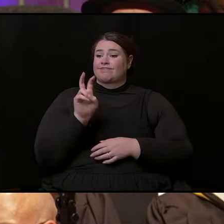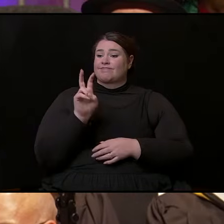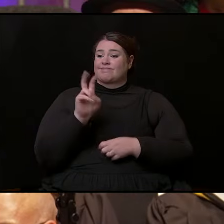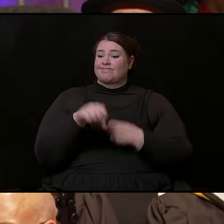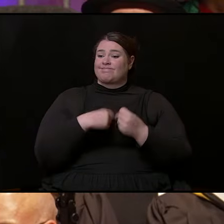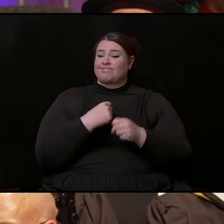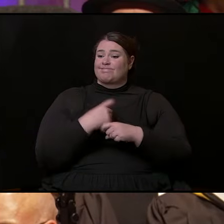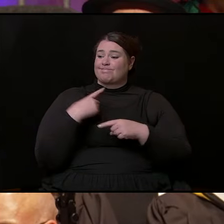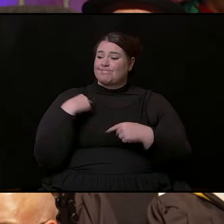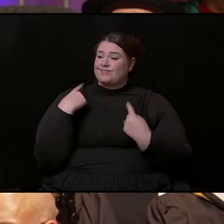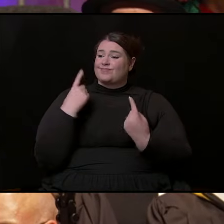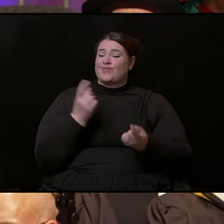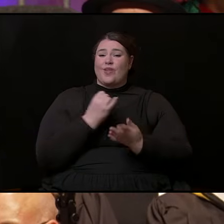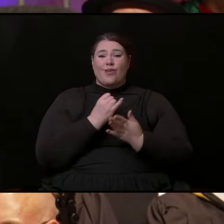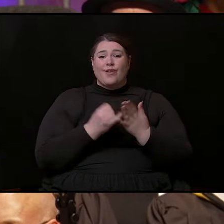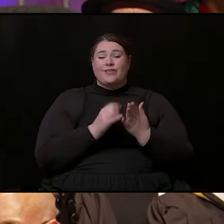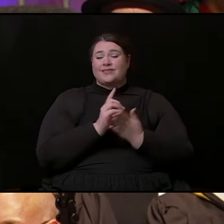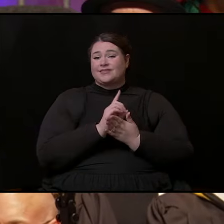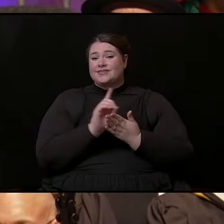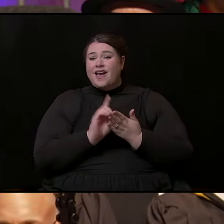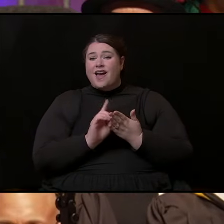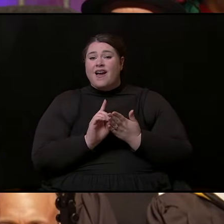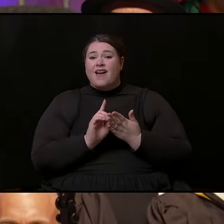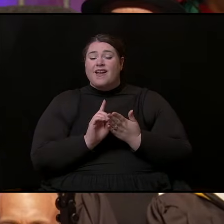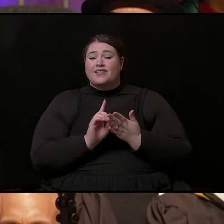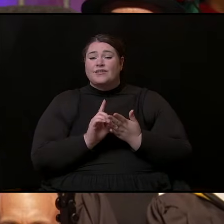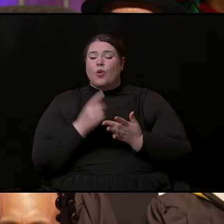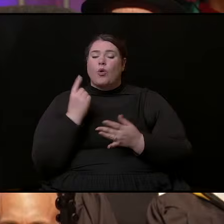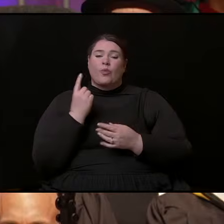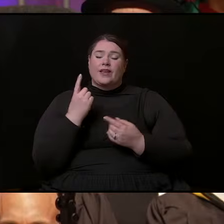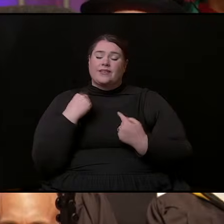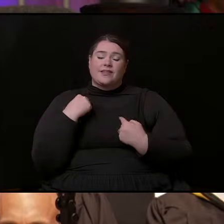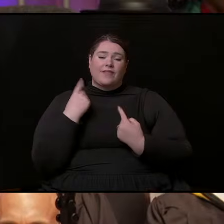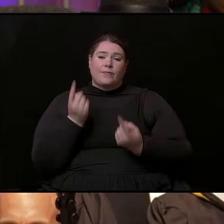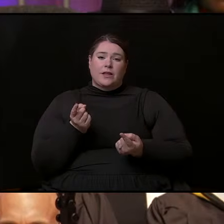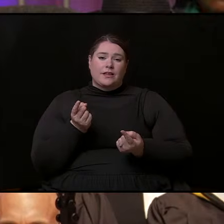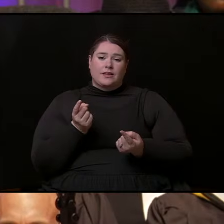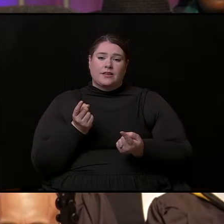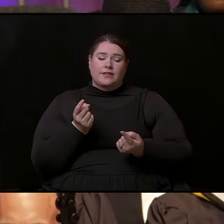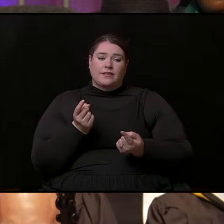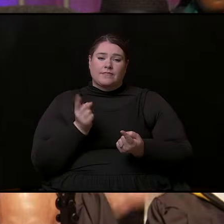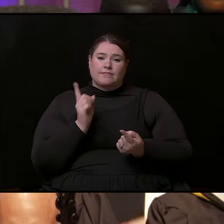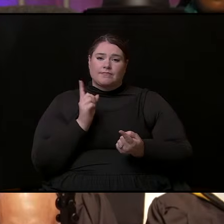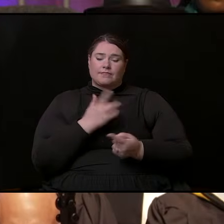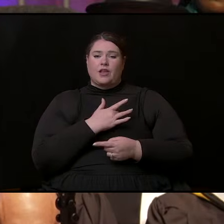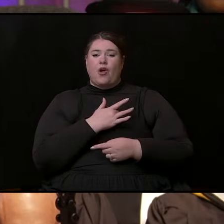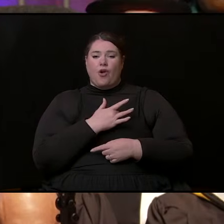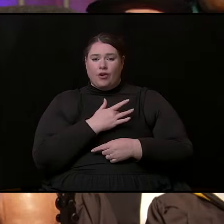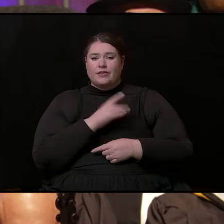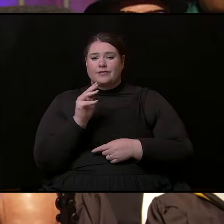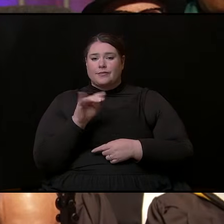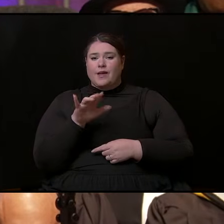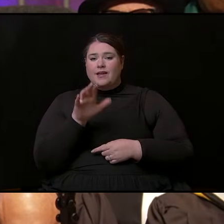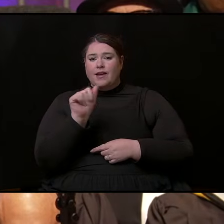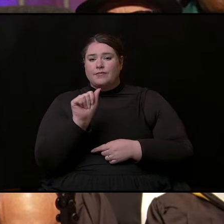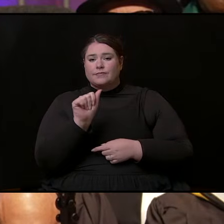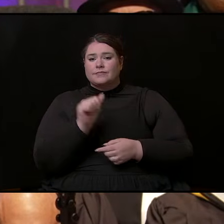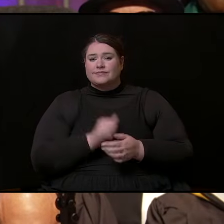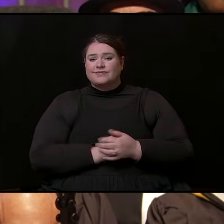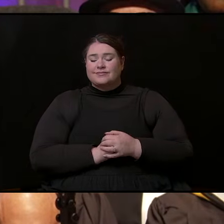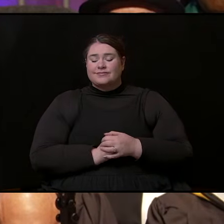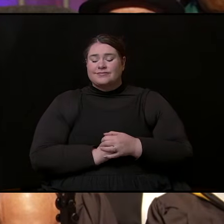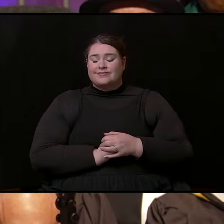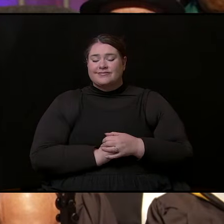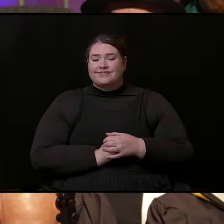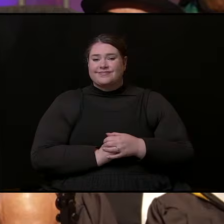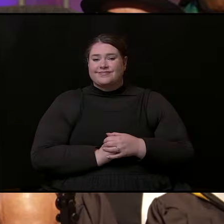now, art and design have always been at the heart of MICA.